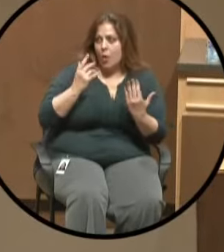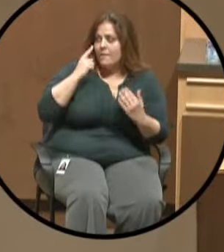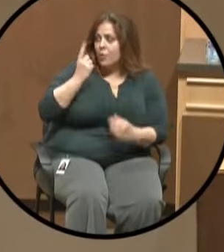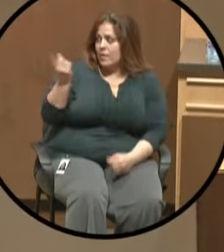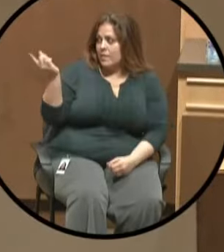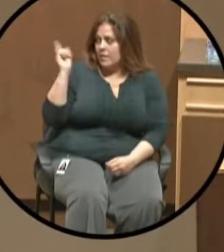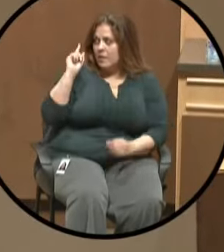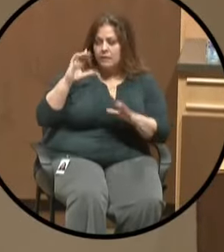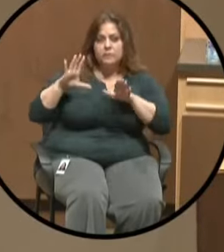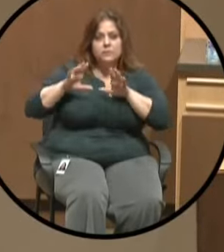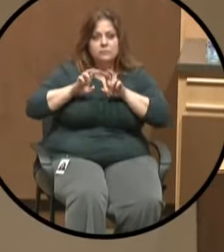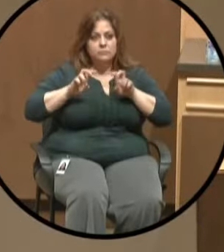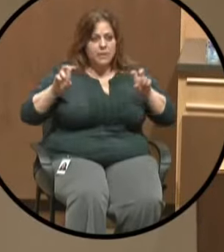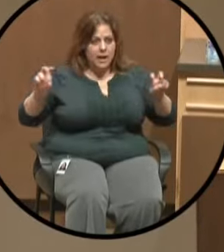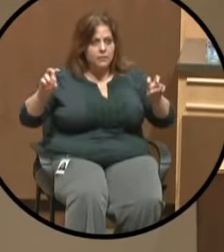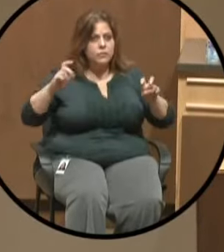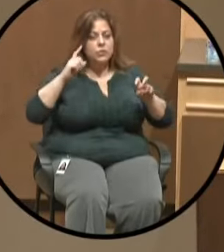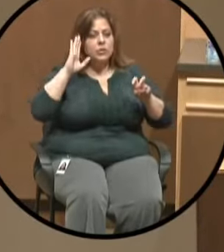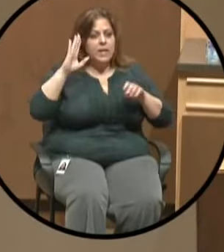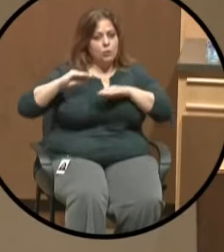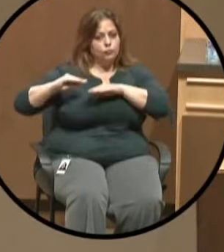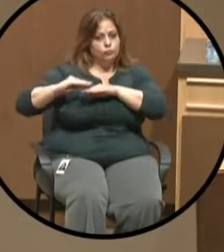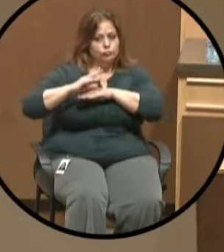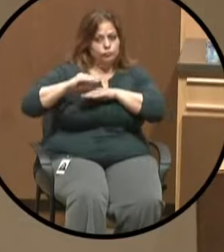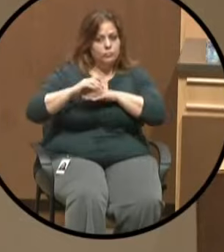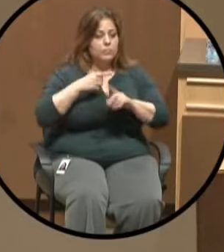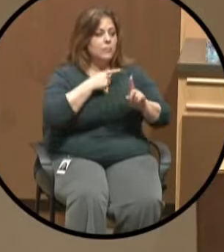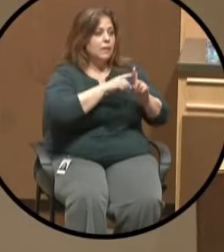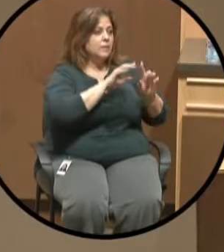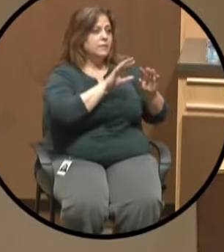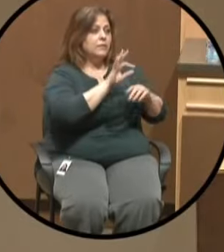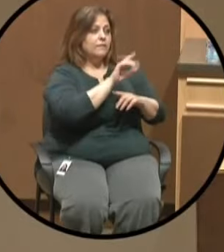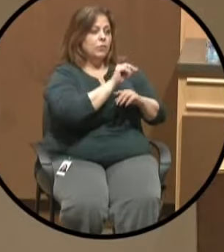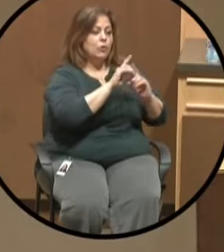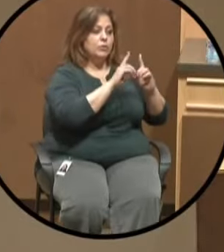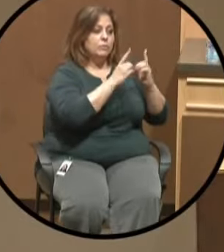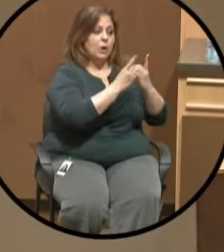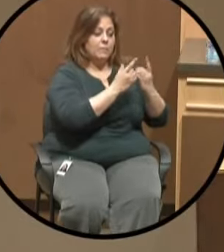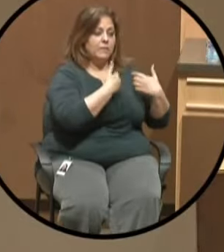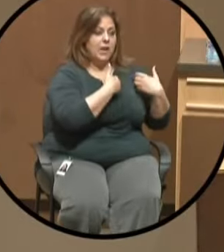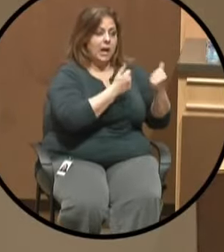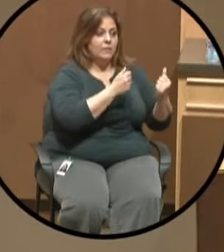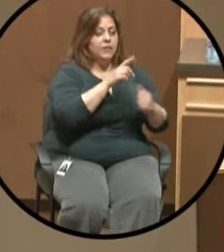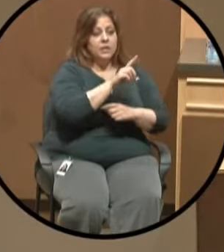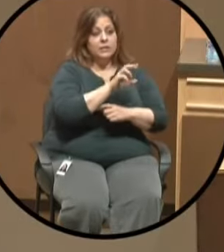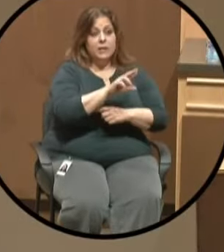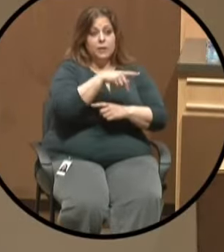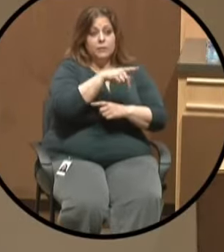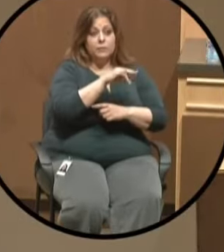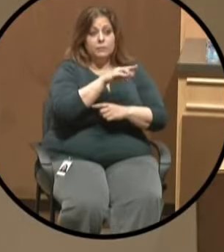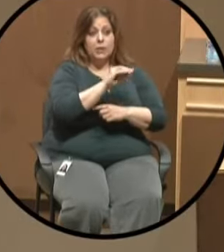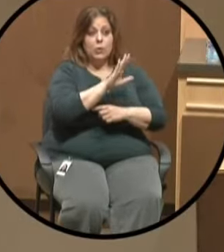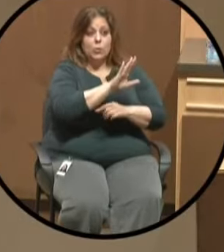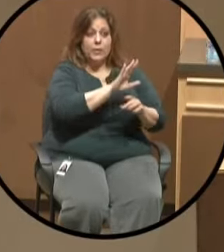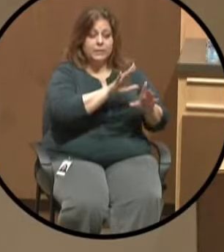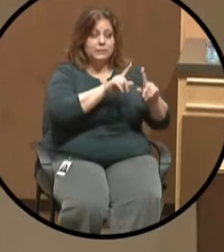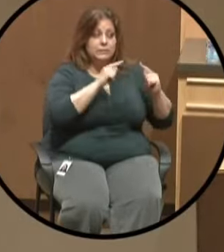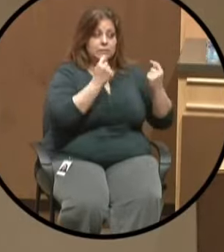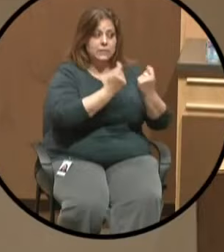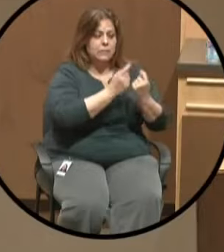their advisory committee, as well as Florida Department of Health and Dr. Pino's team that has been a wonderful